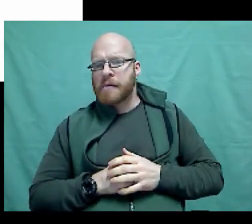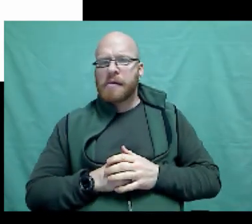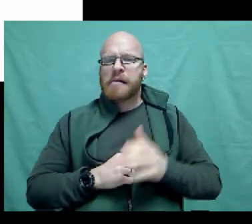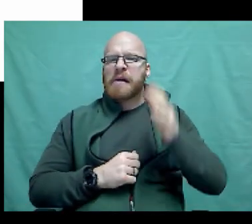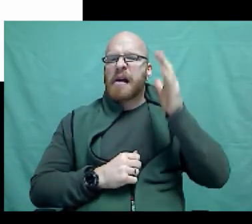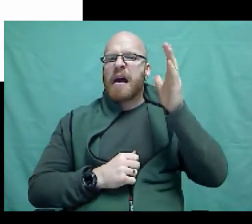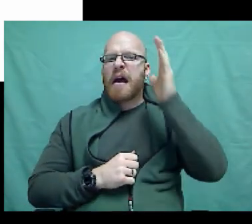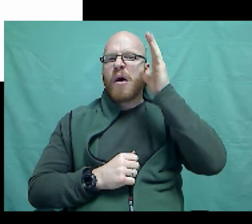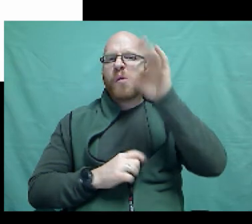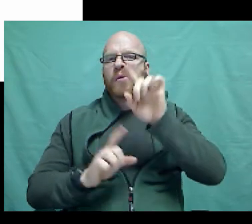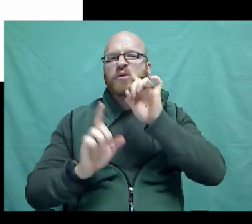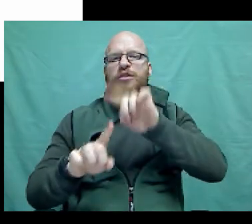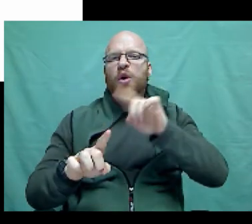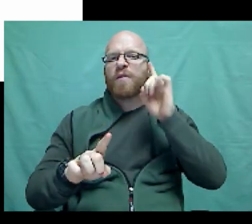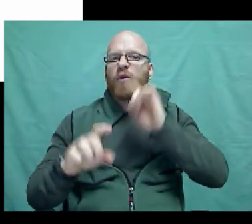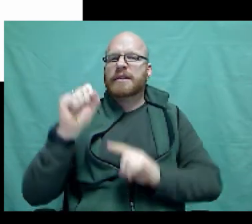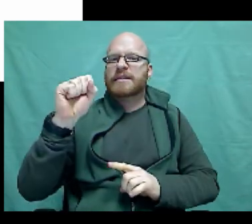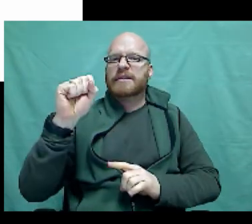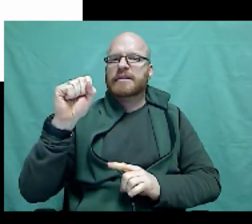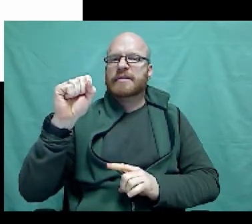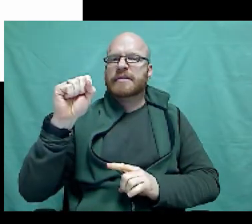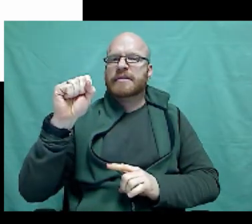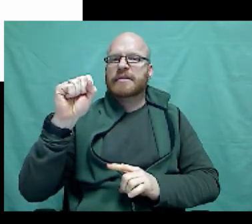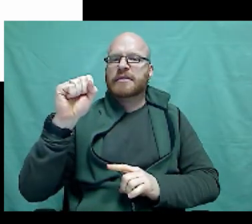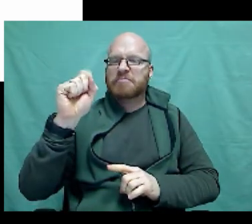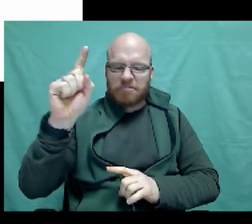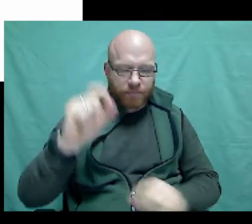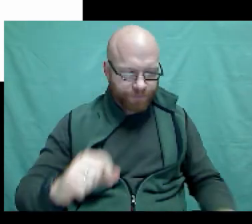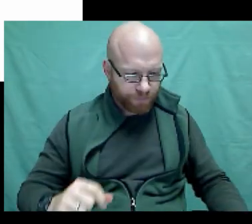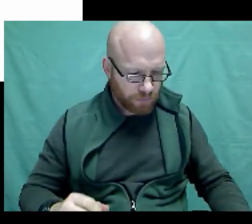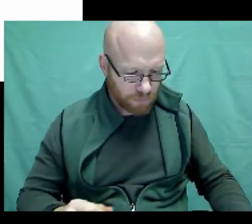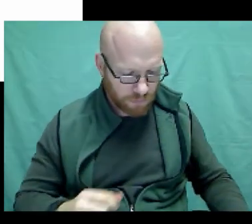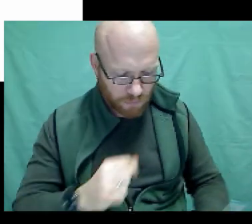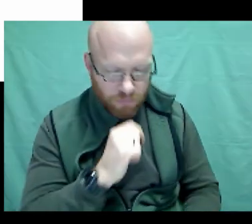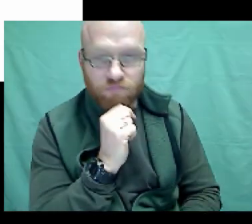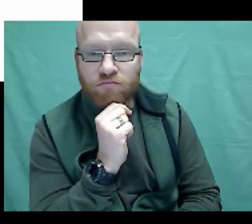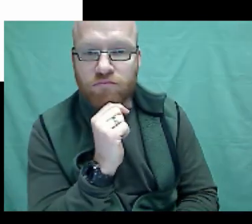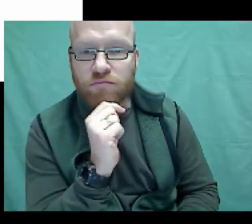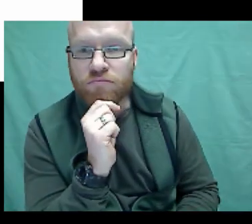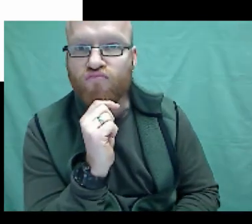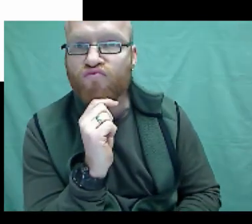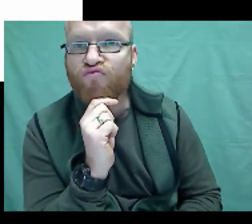be easy to solve for either one of those and isolate the s or the n.